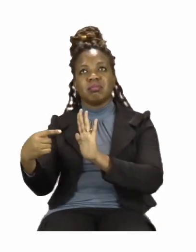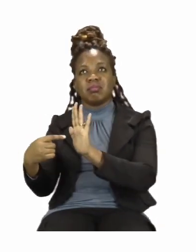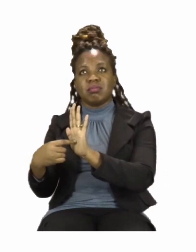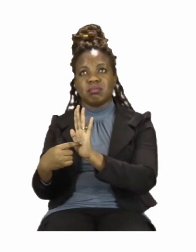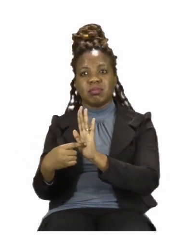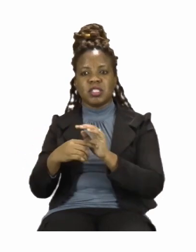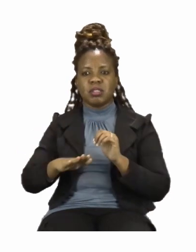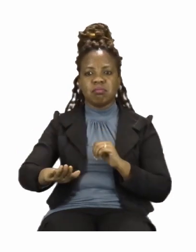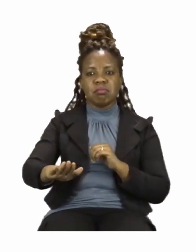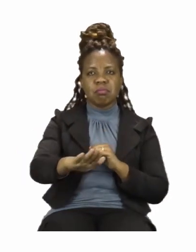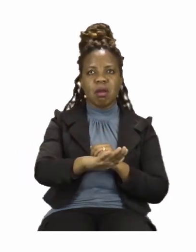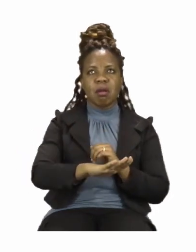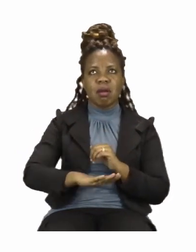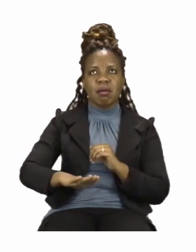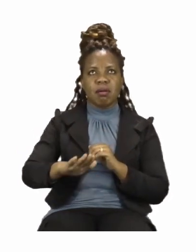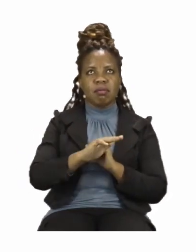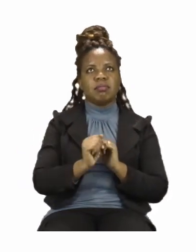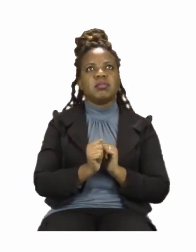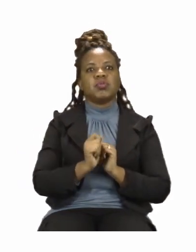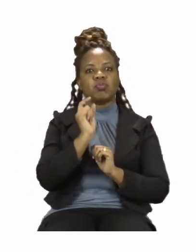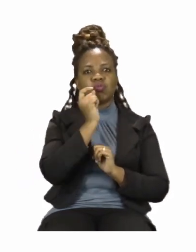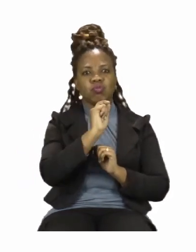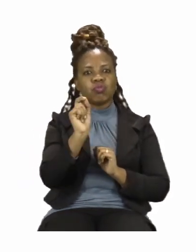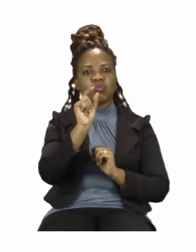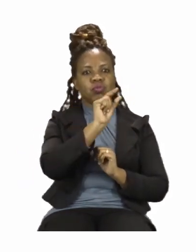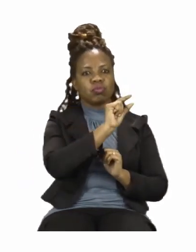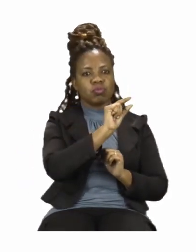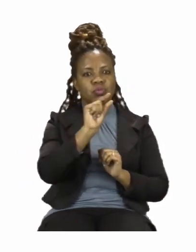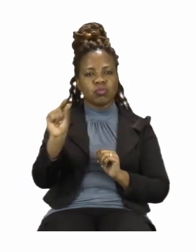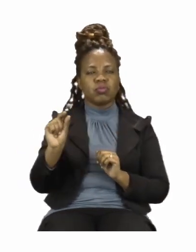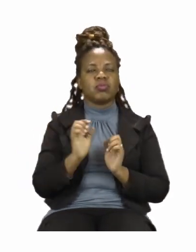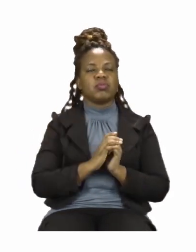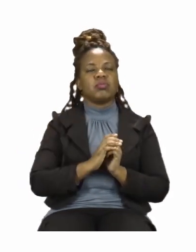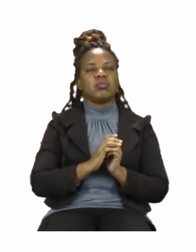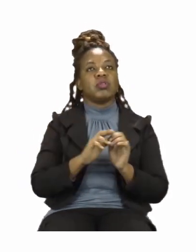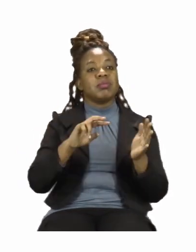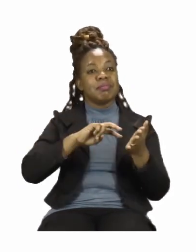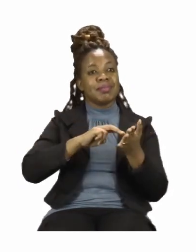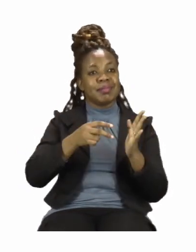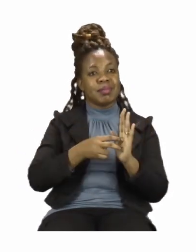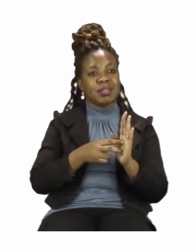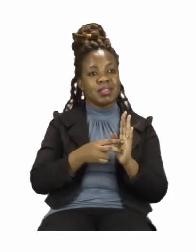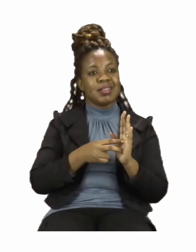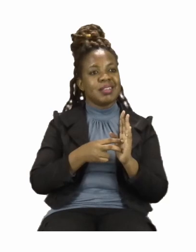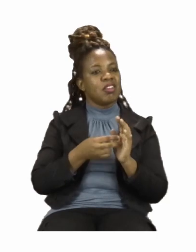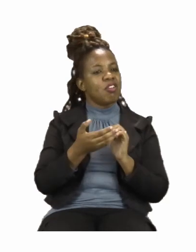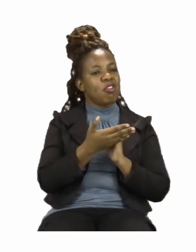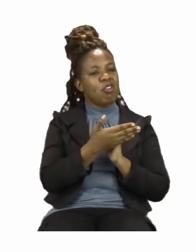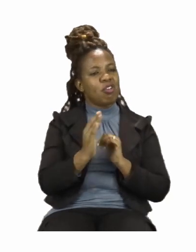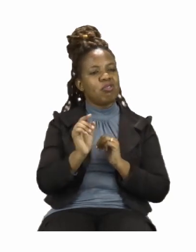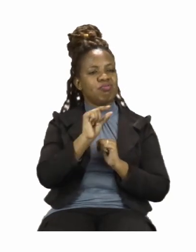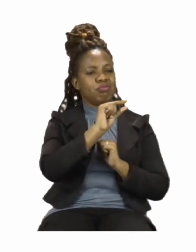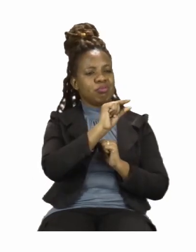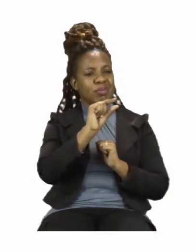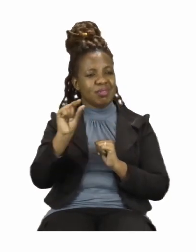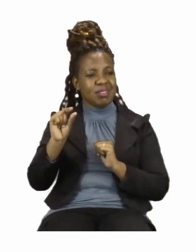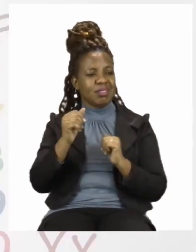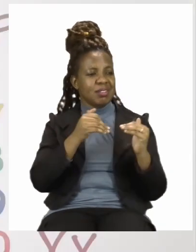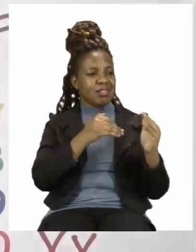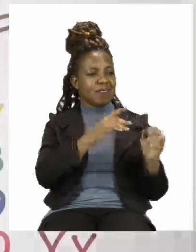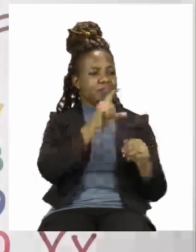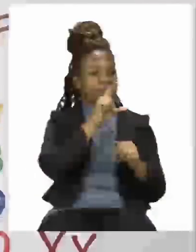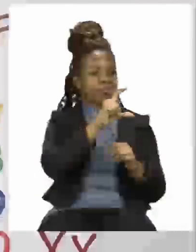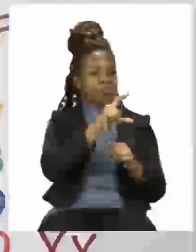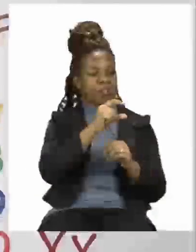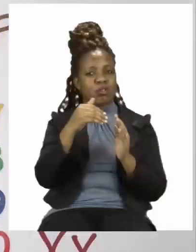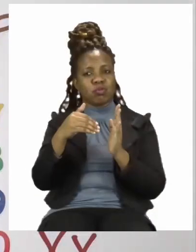whatever sentence we are making, we always need to see a capital letter and a full stop. Now, let's take a